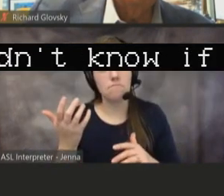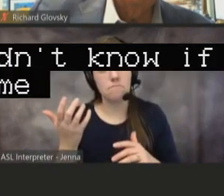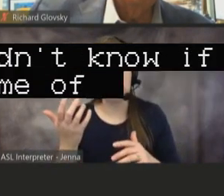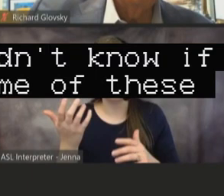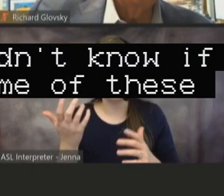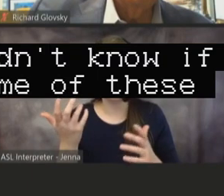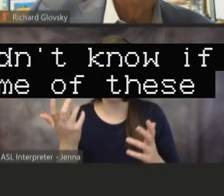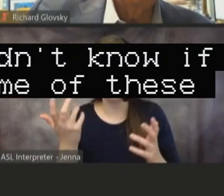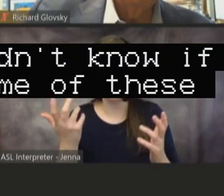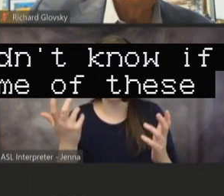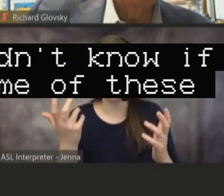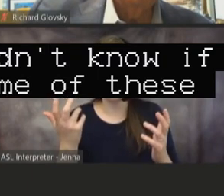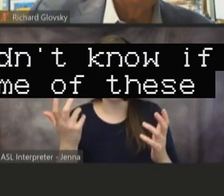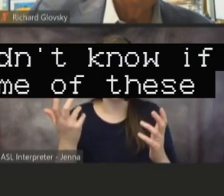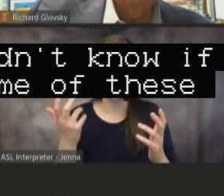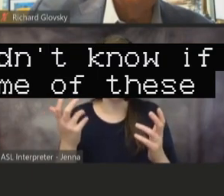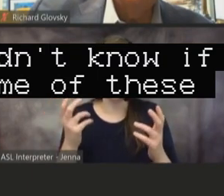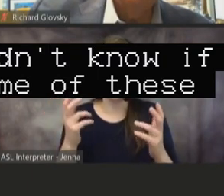highlighted nights,